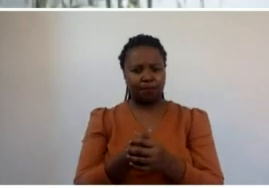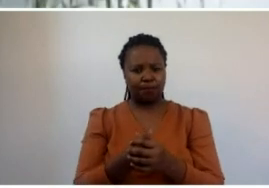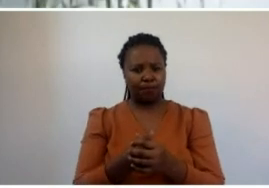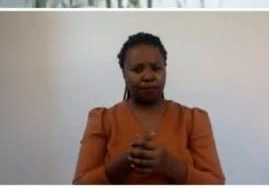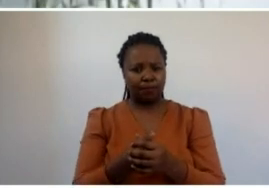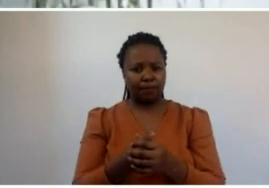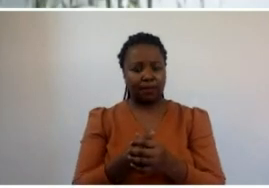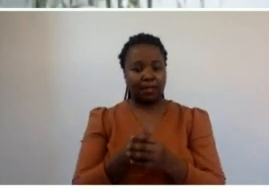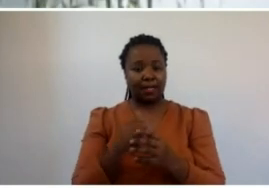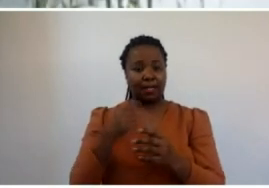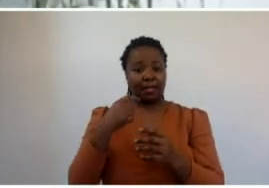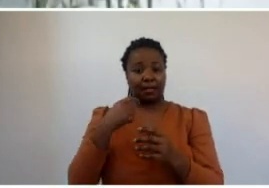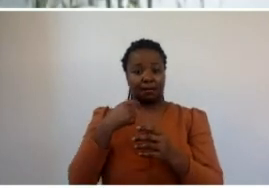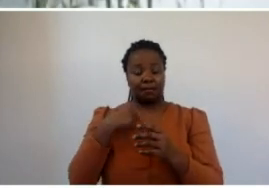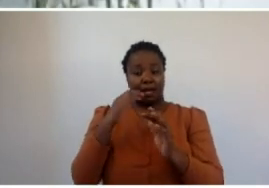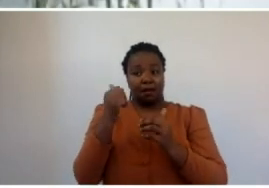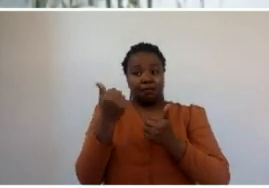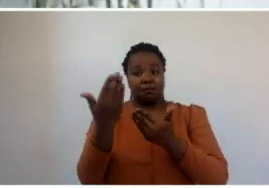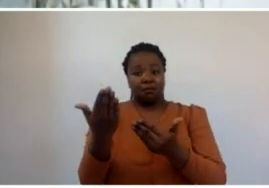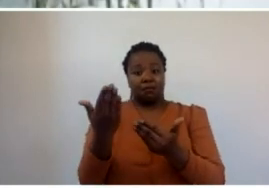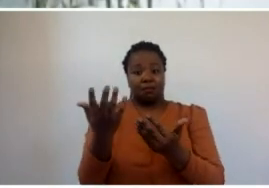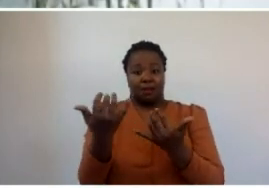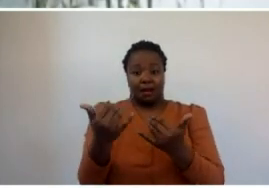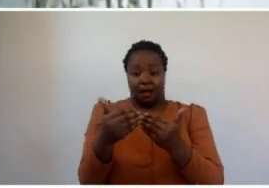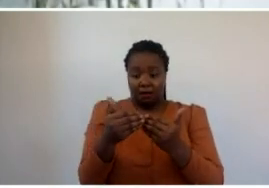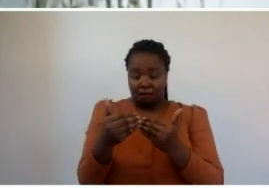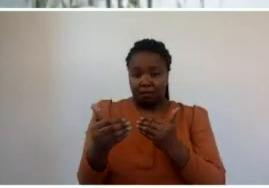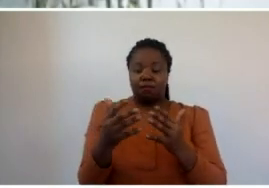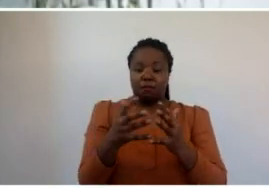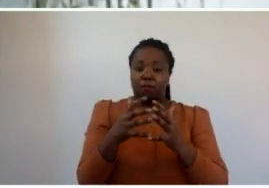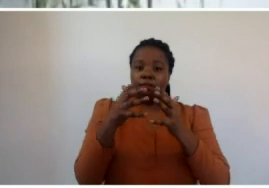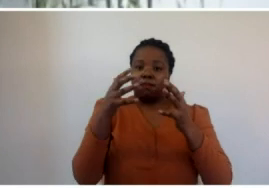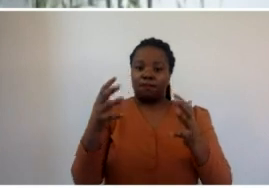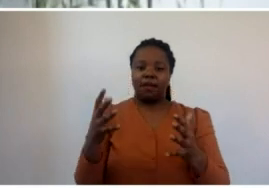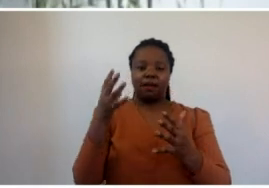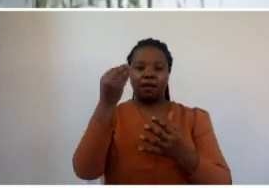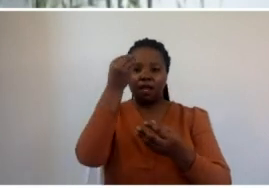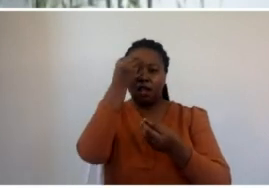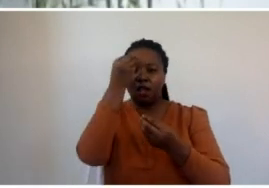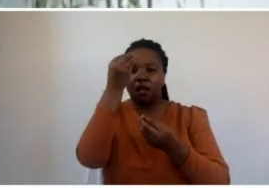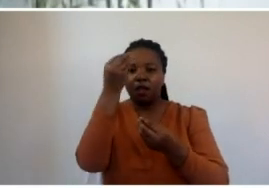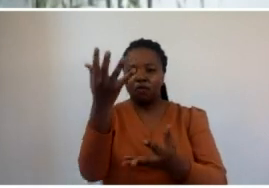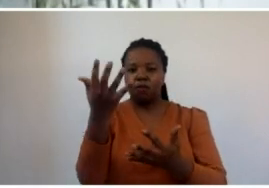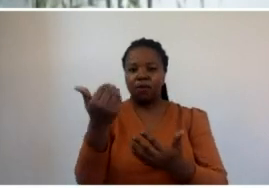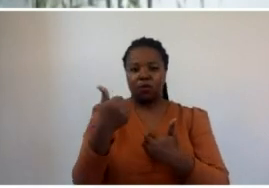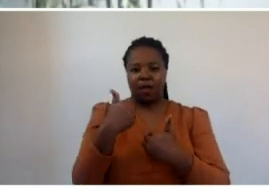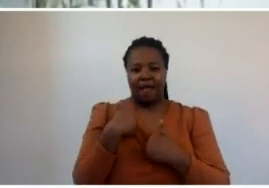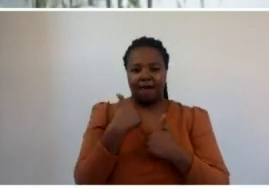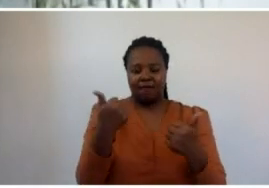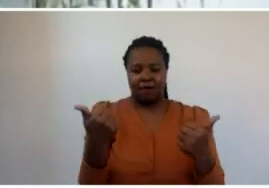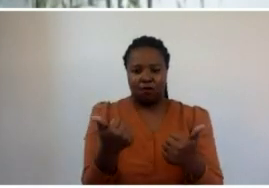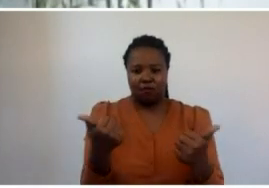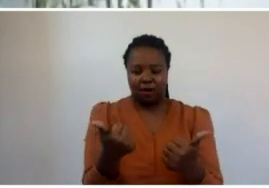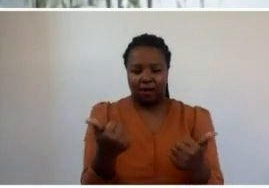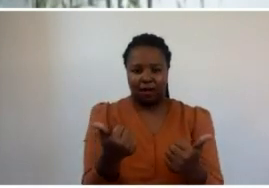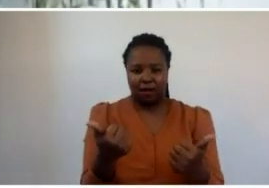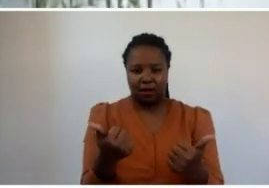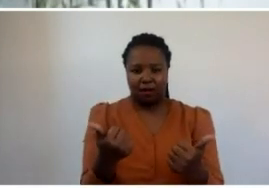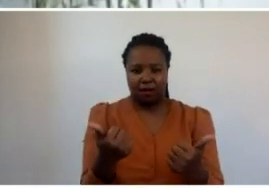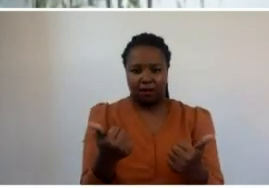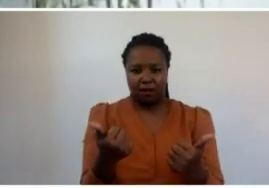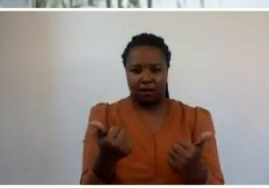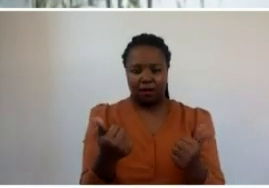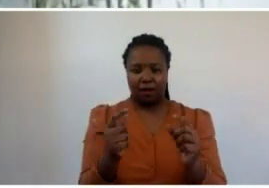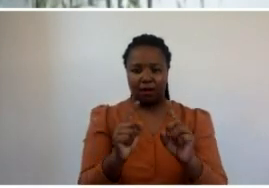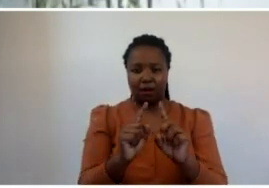therefore, is we already have extensive data highlighting the problems. We know of many effective solutions. There's simply no time